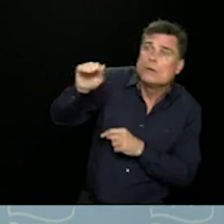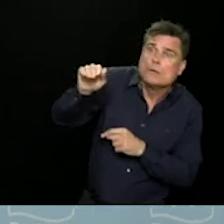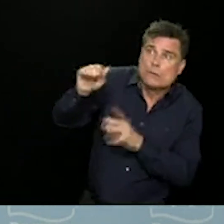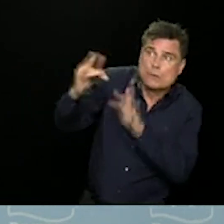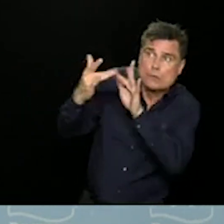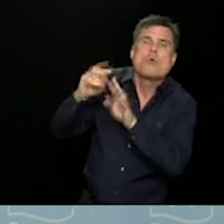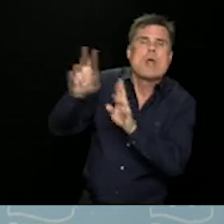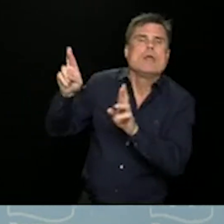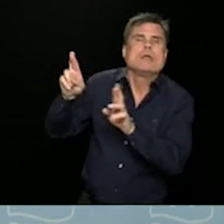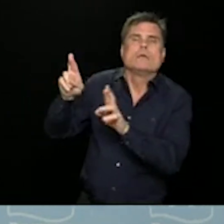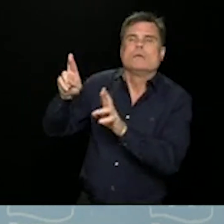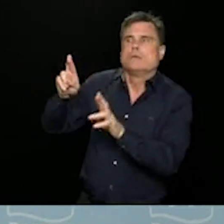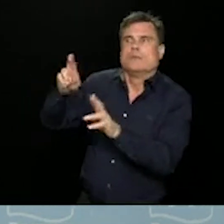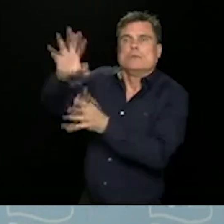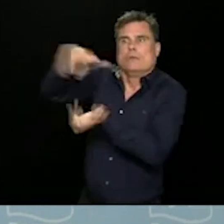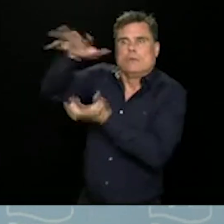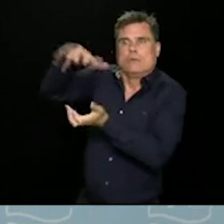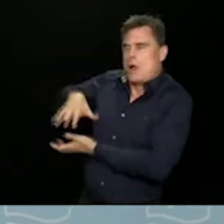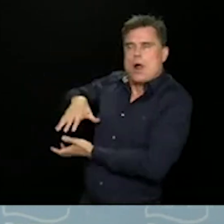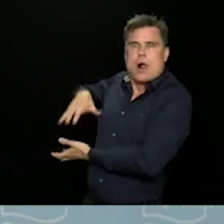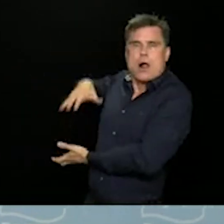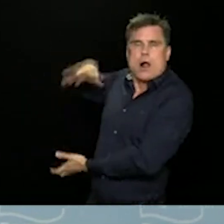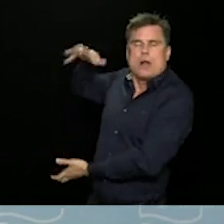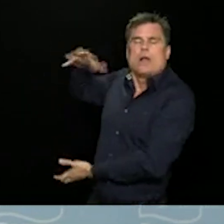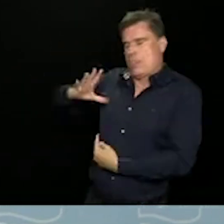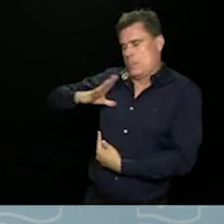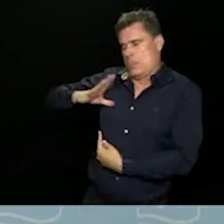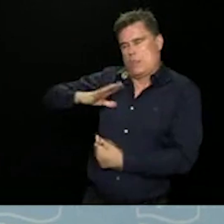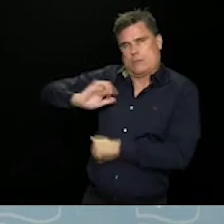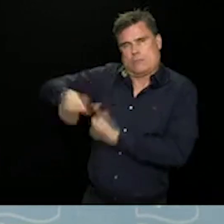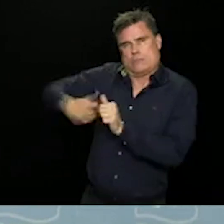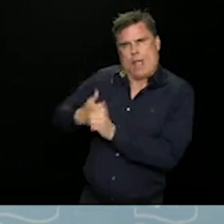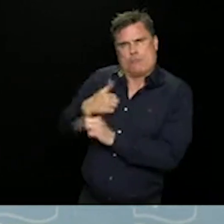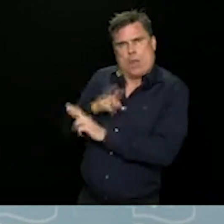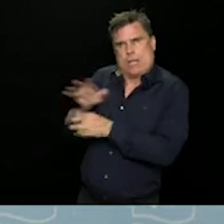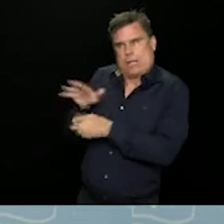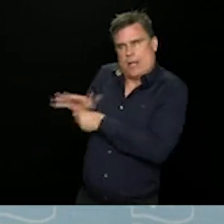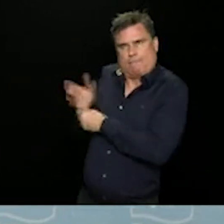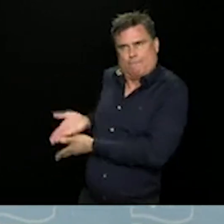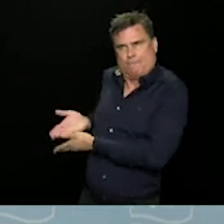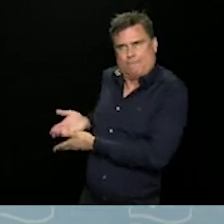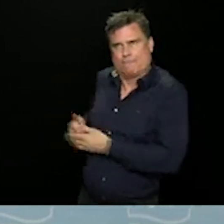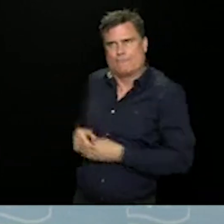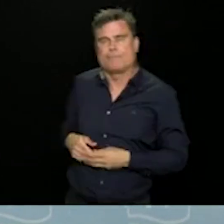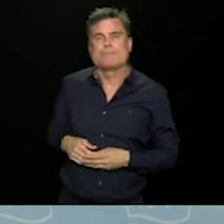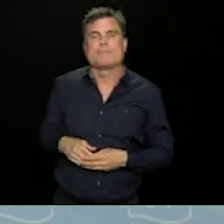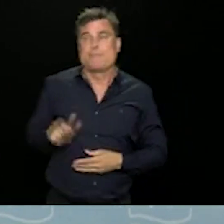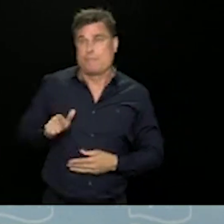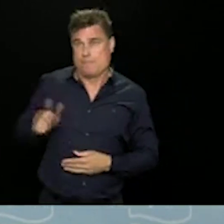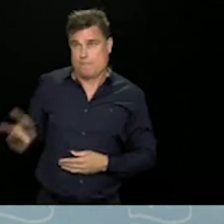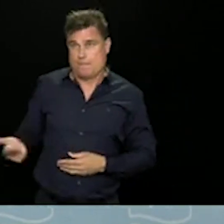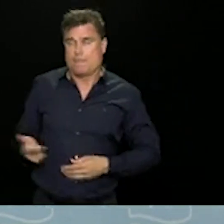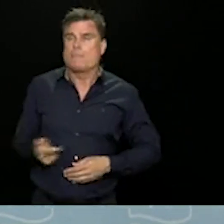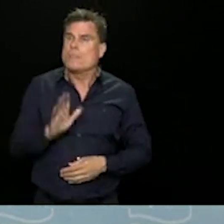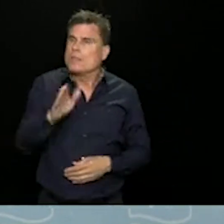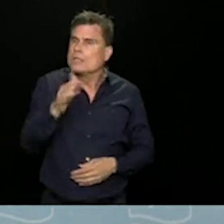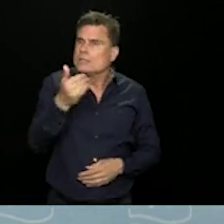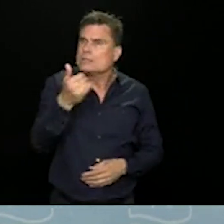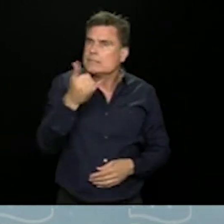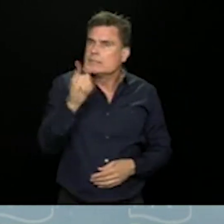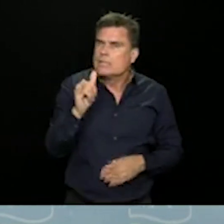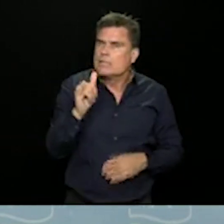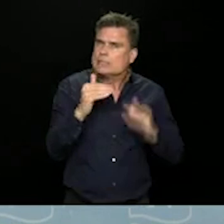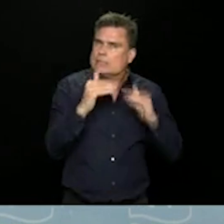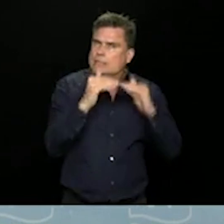a strong interest in that question. I know a lot of people have locally, in terms of the need to ensure, given what happened